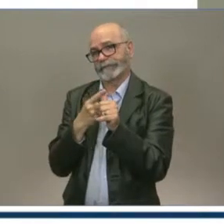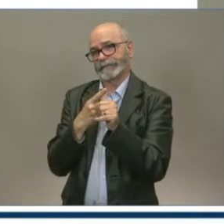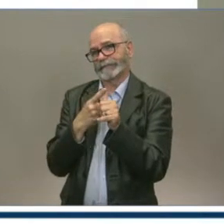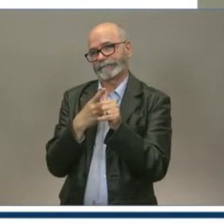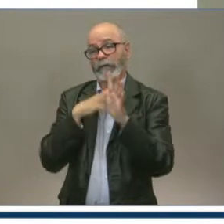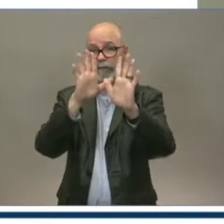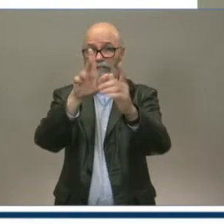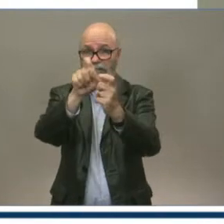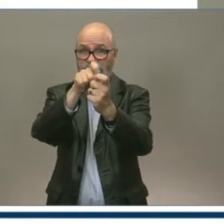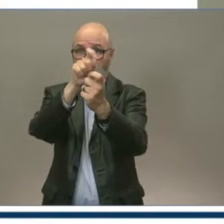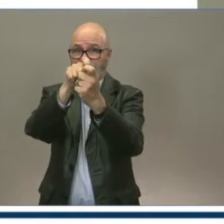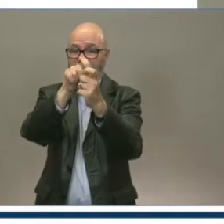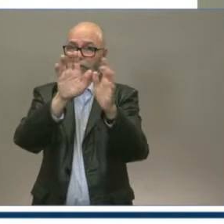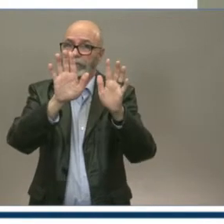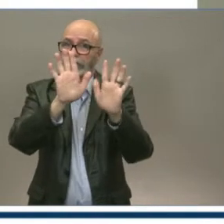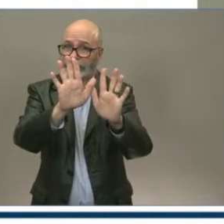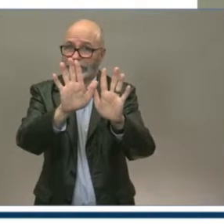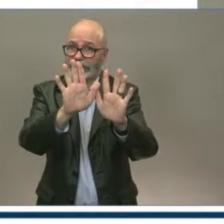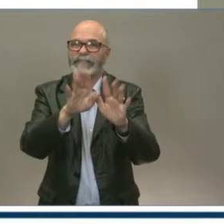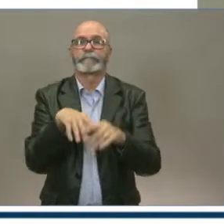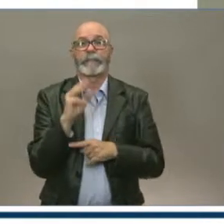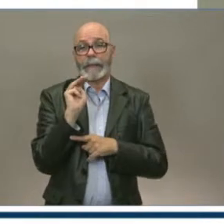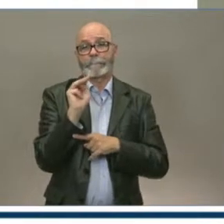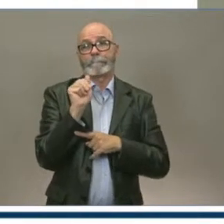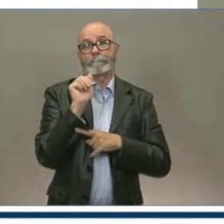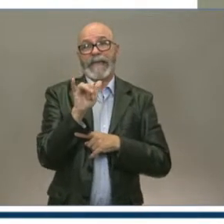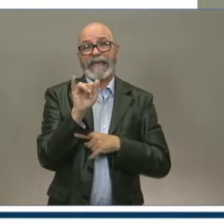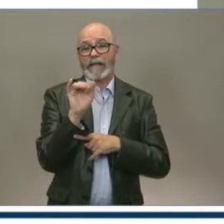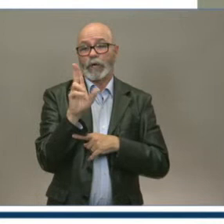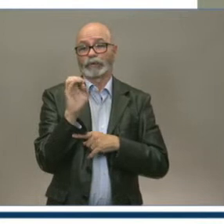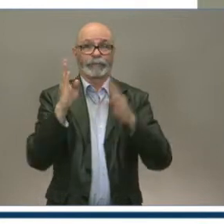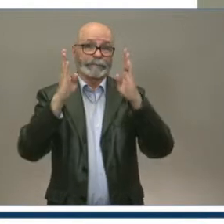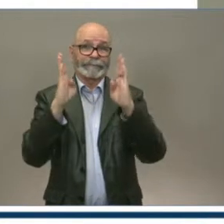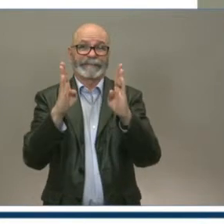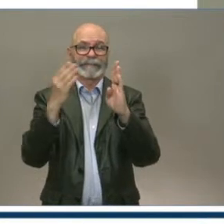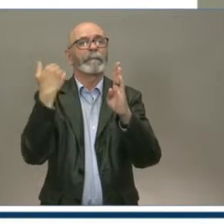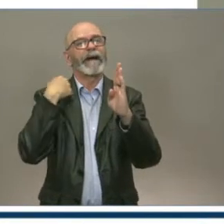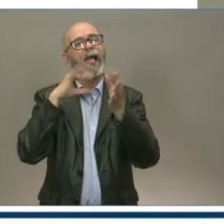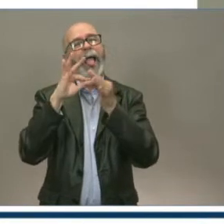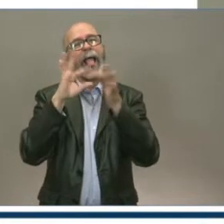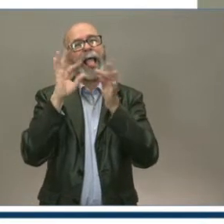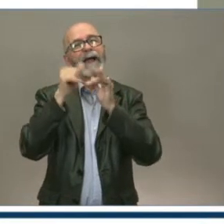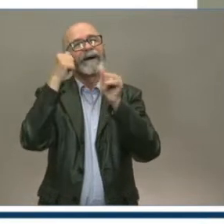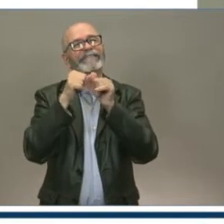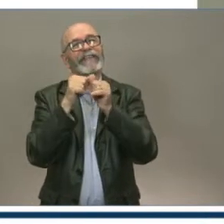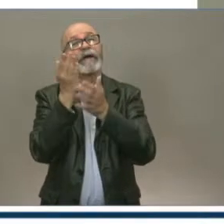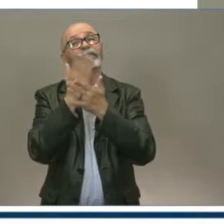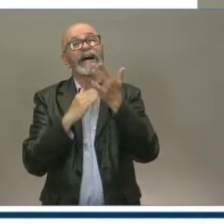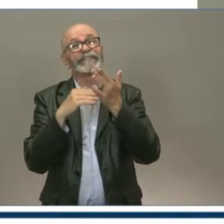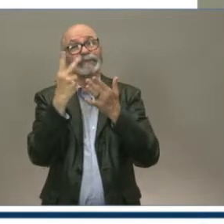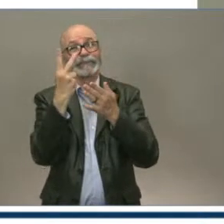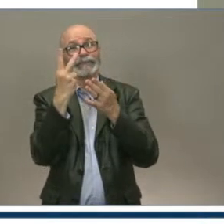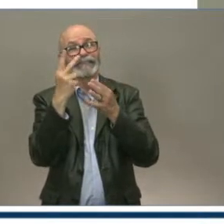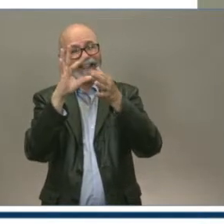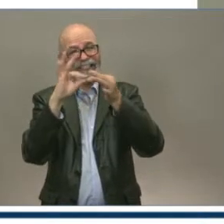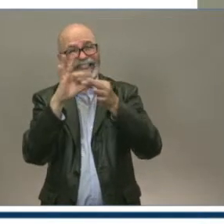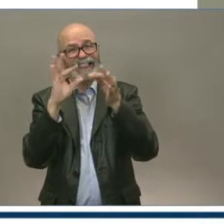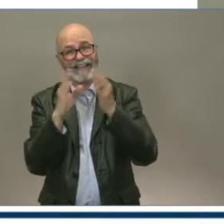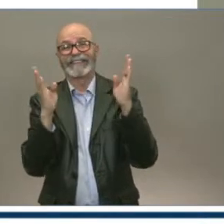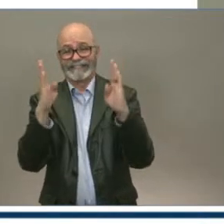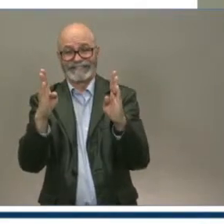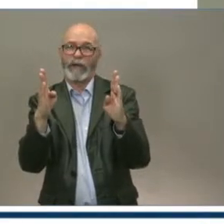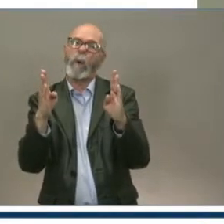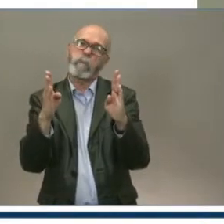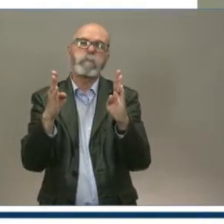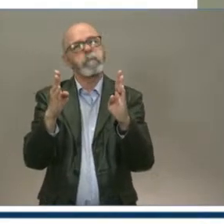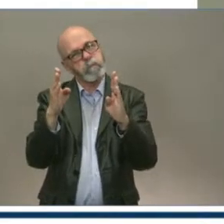and June, based on that original phase 2, knowing where we're going to be, and that was based on anticipating being all the way to September before every